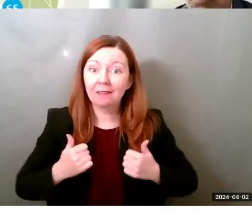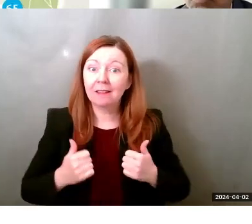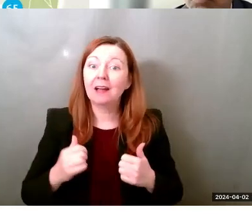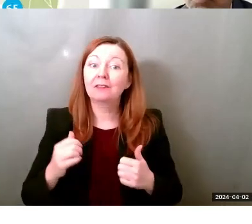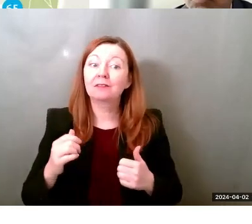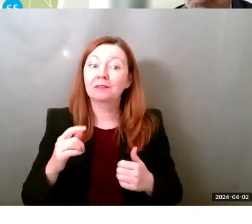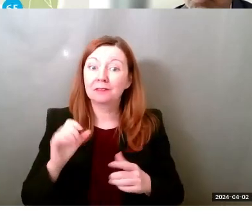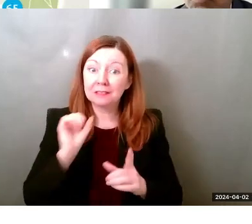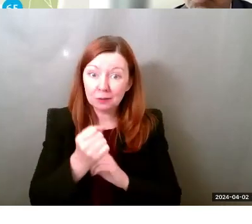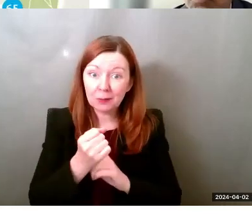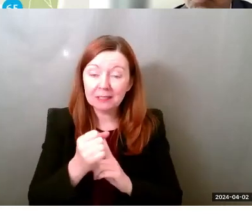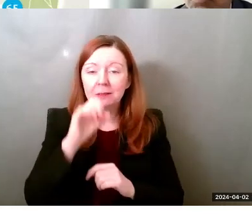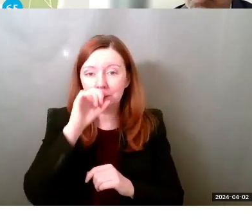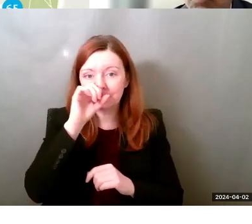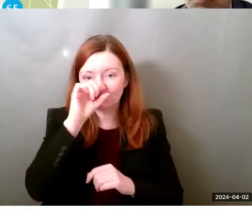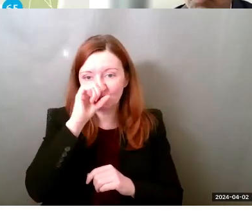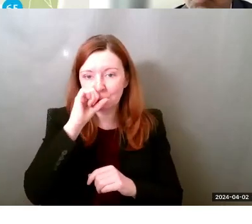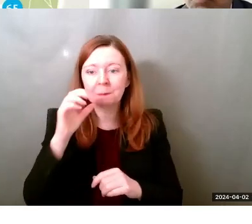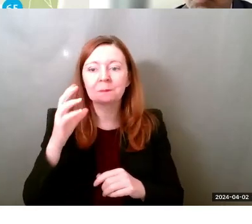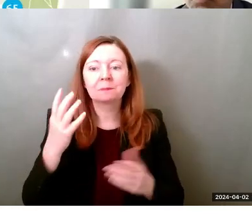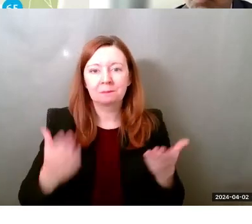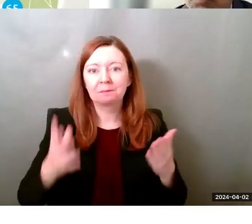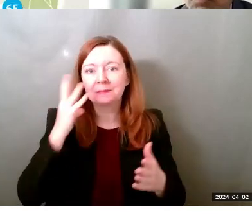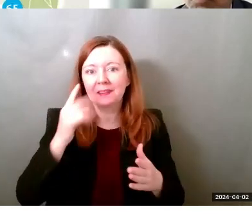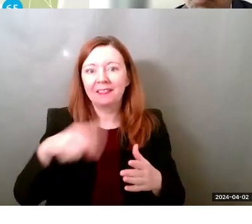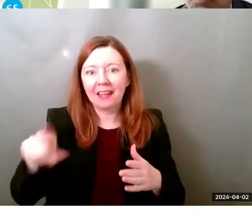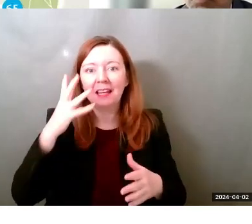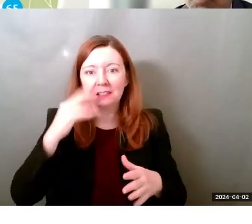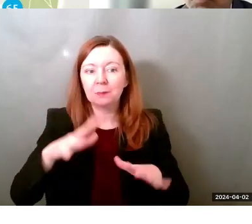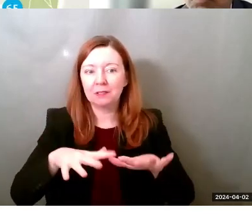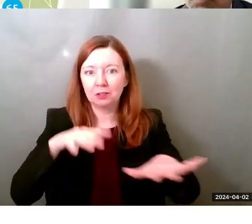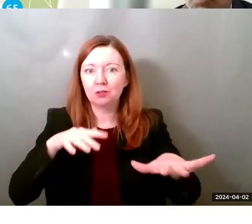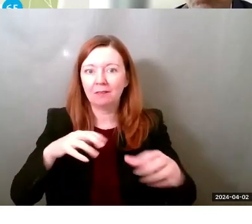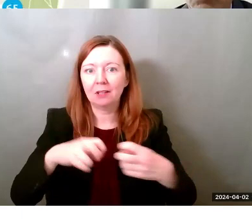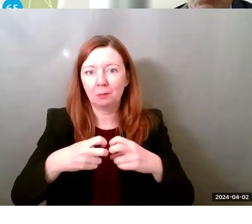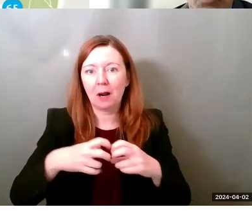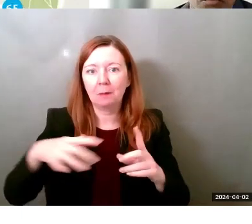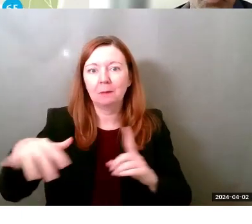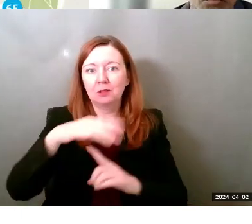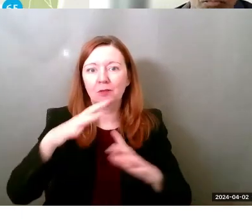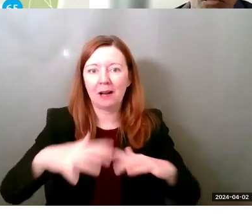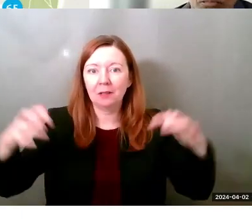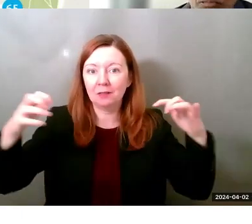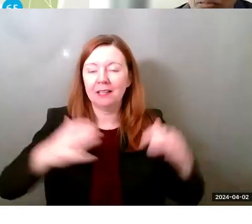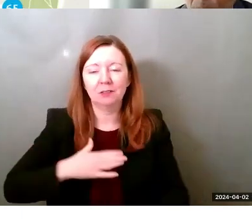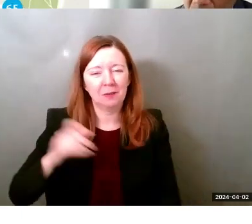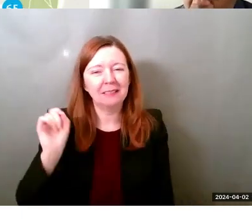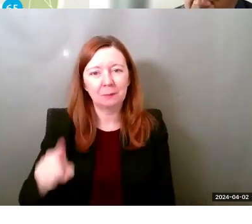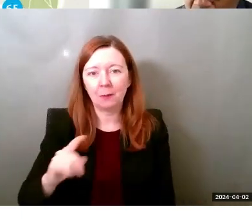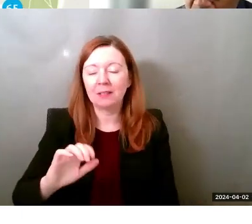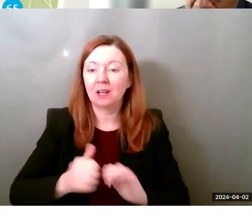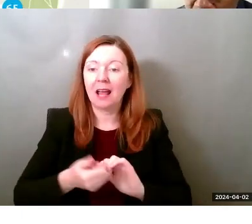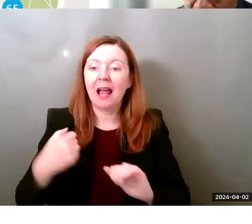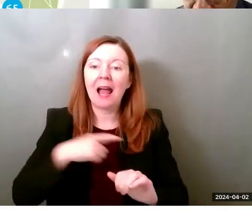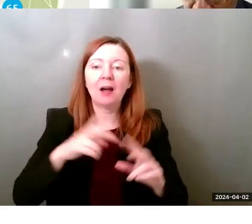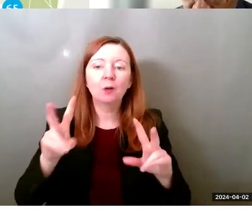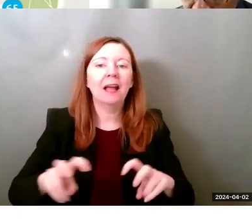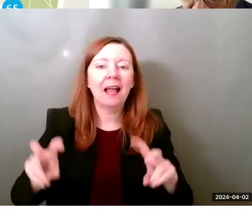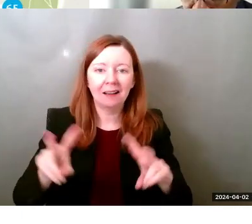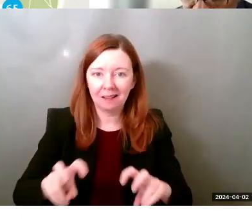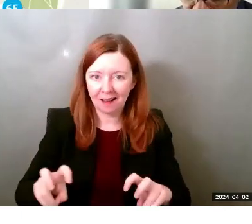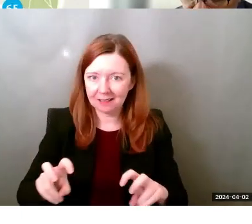conditions, they experience traffic problems around the arena. So again, my question is, how do we